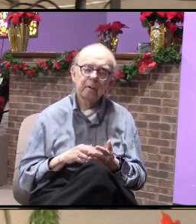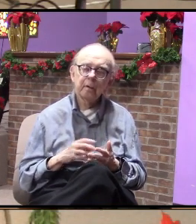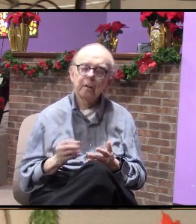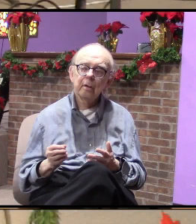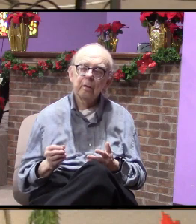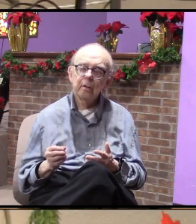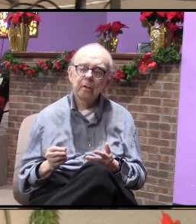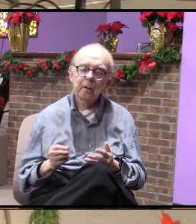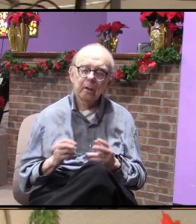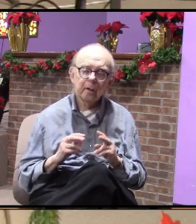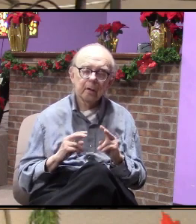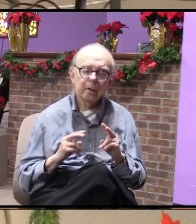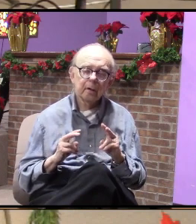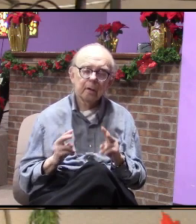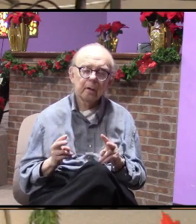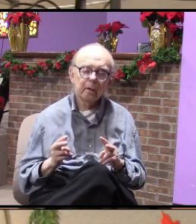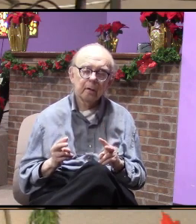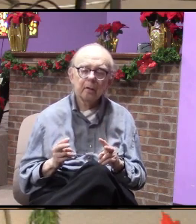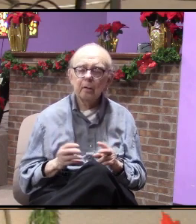and we watch your routine?